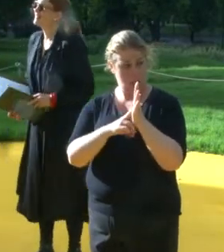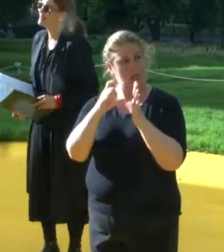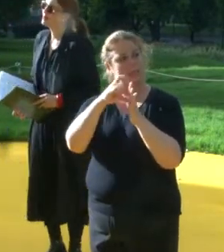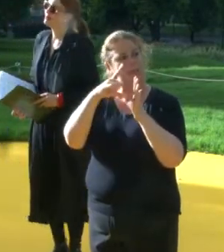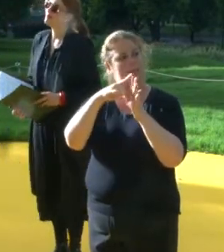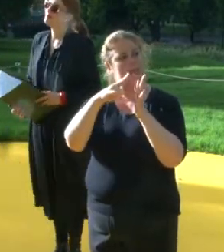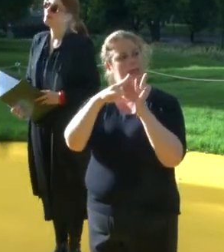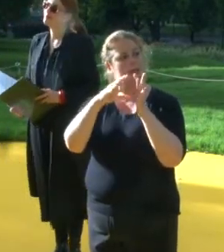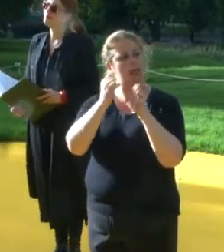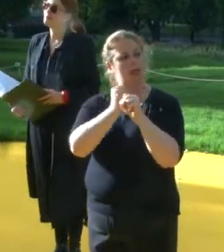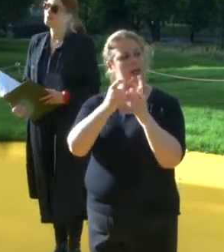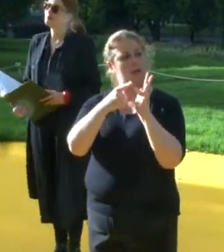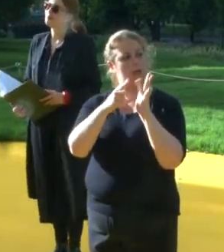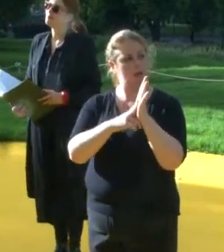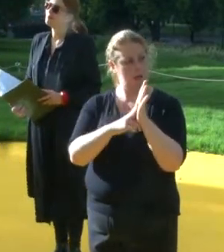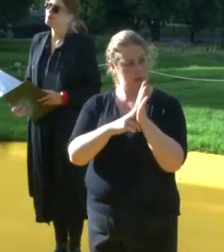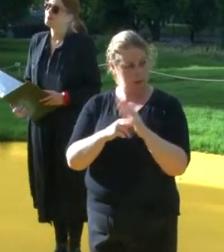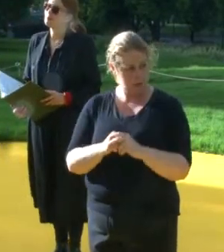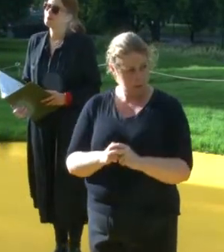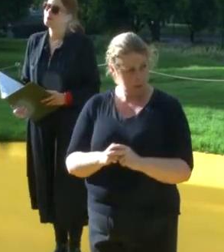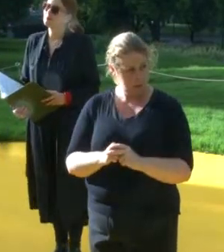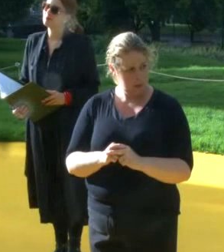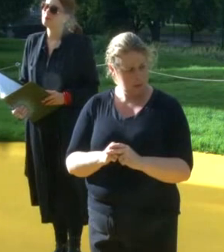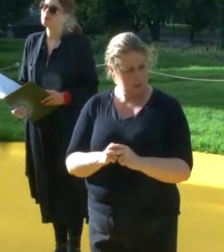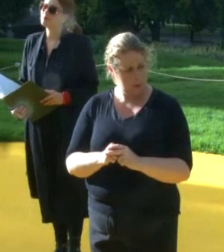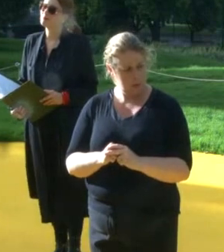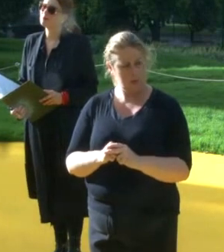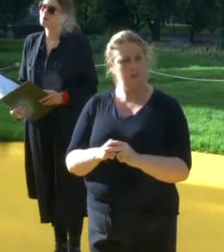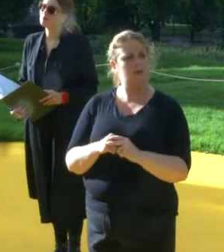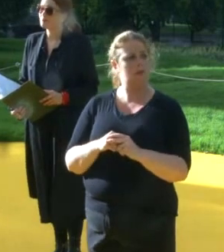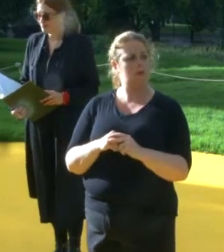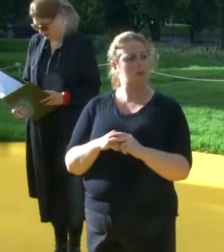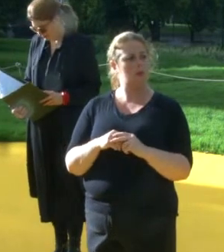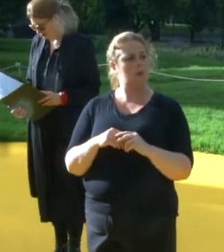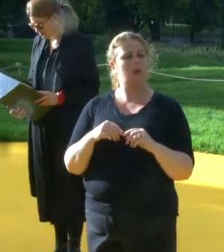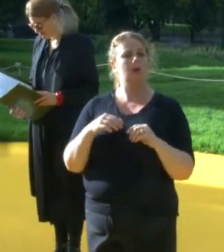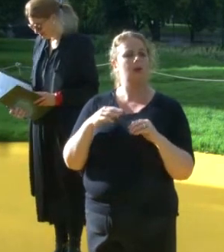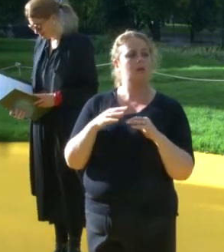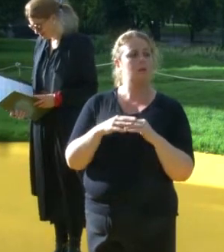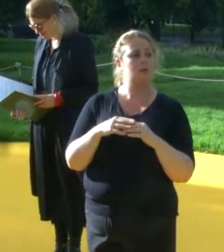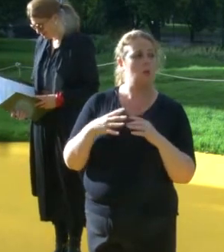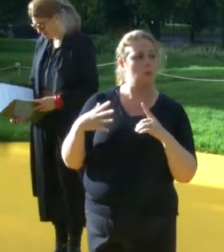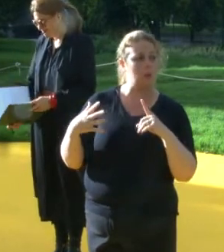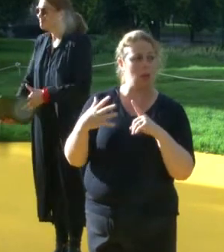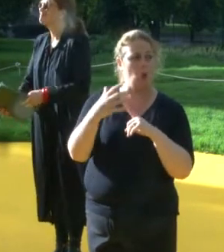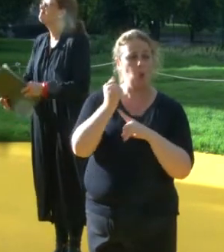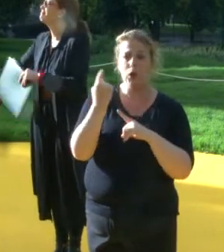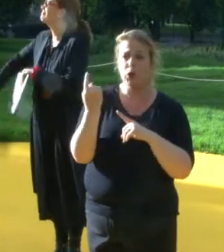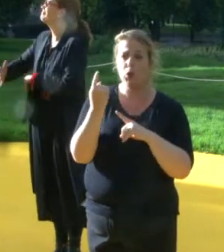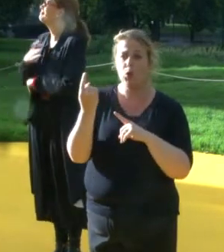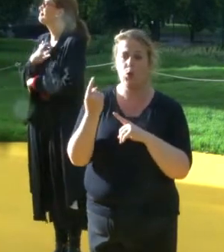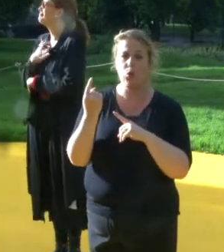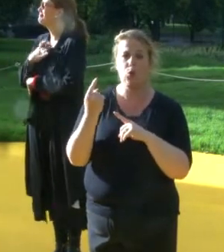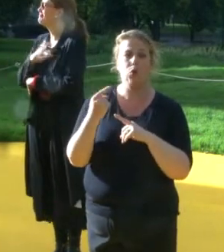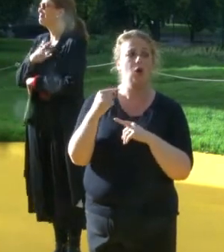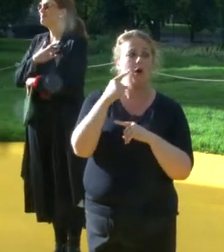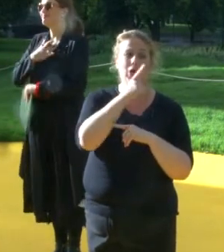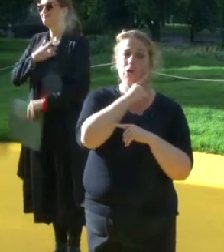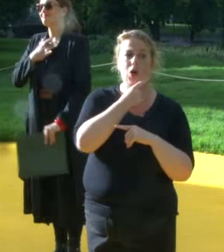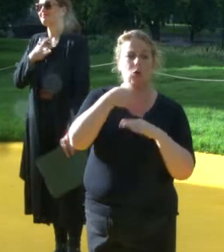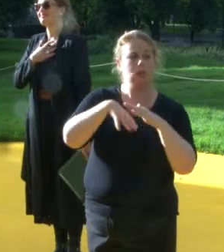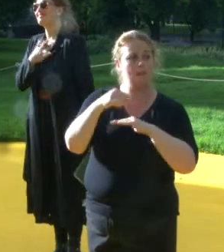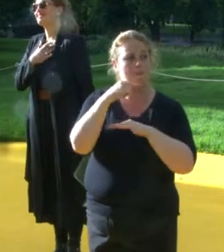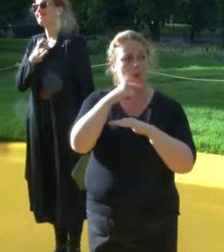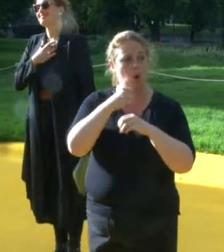The winner of the prize for writing for young adults is Girls in Boys' Cars by Felicity Castagna, Pan Macmillan Australia,